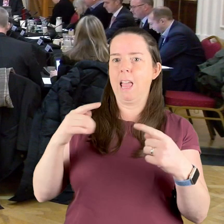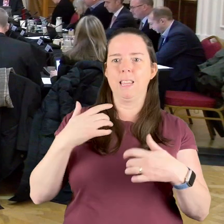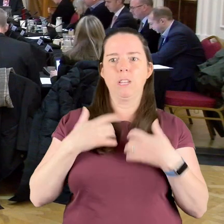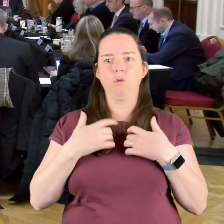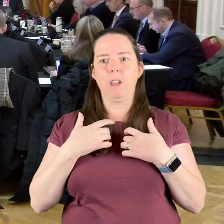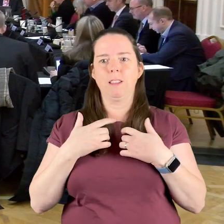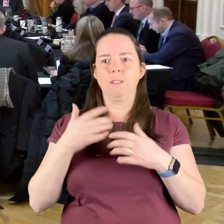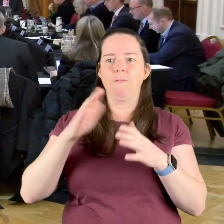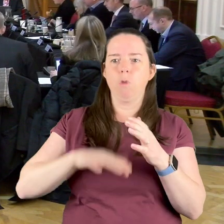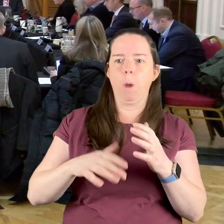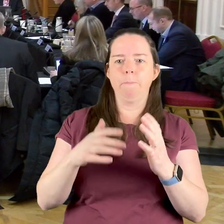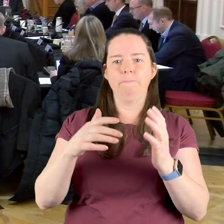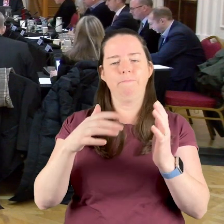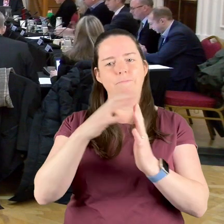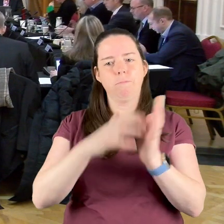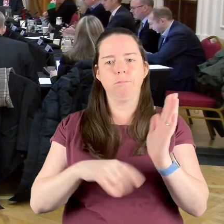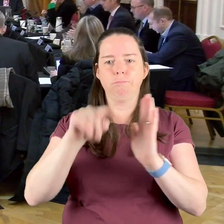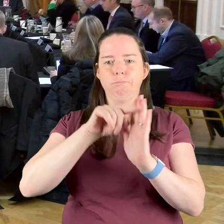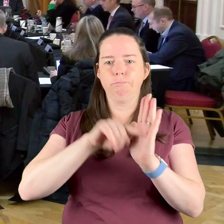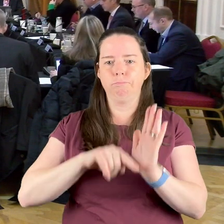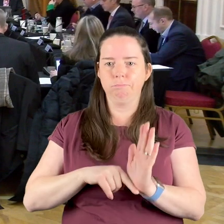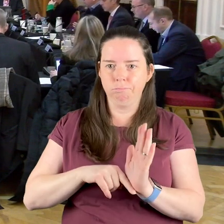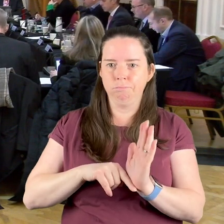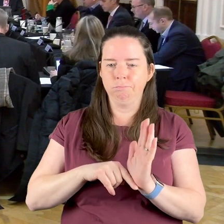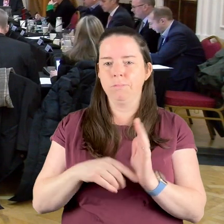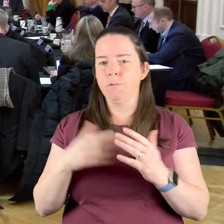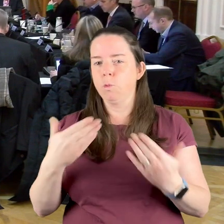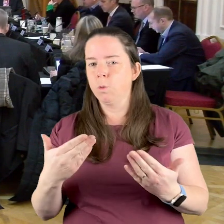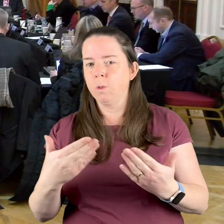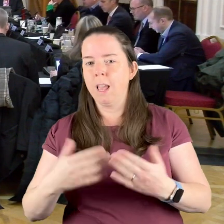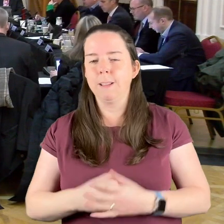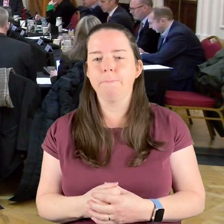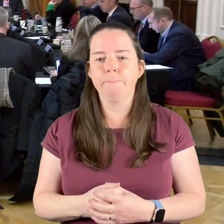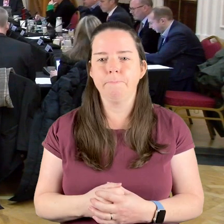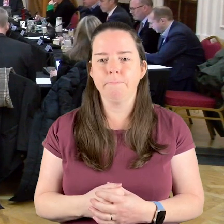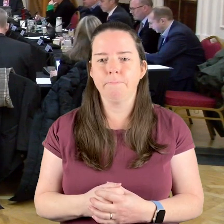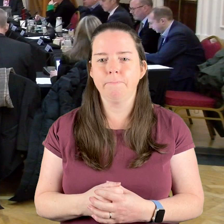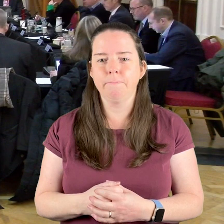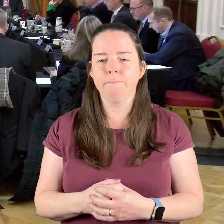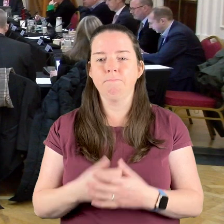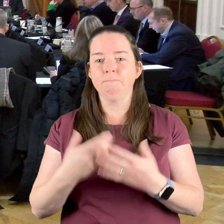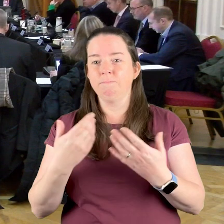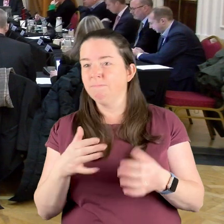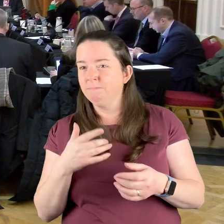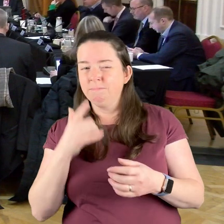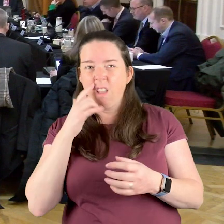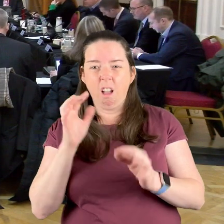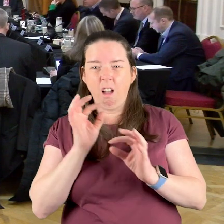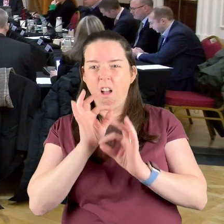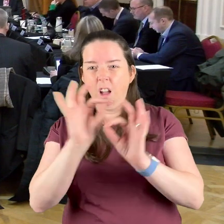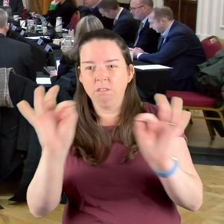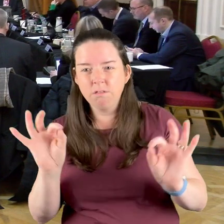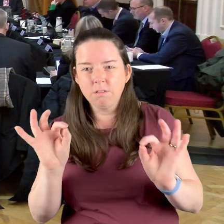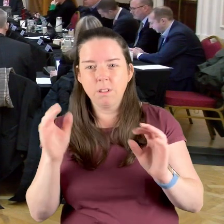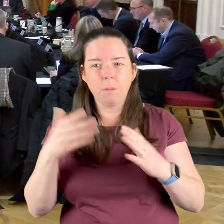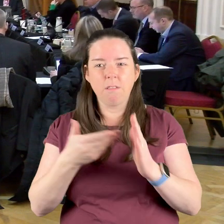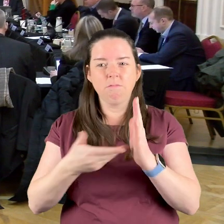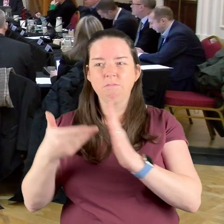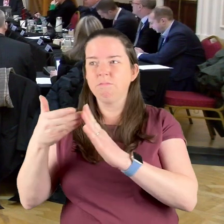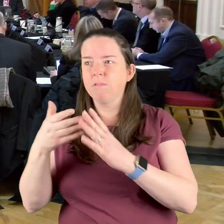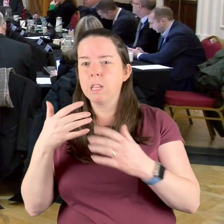to declare any interest arising from the agendas or paper presented for the meeting today. Can I ask if there's any